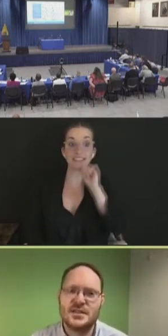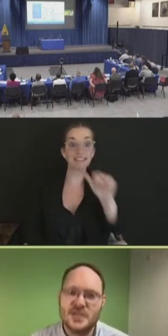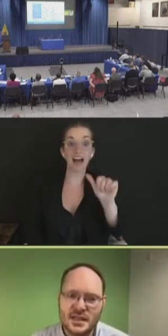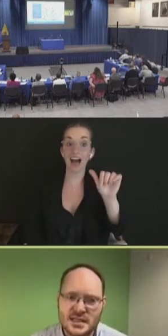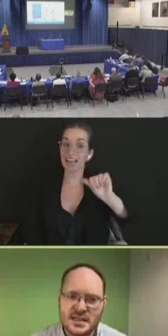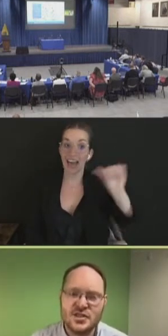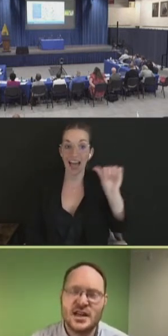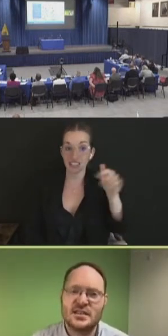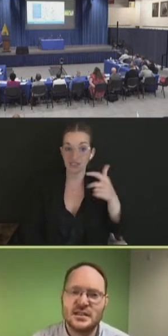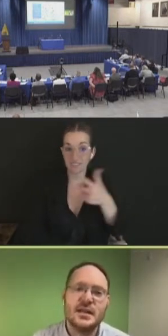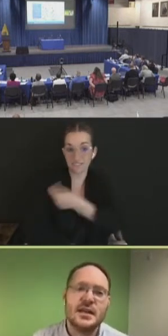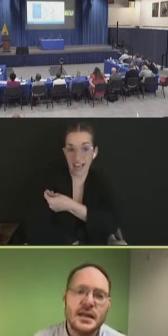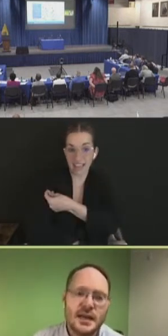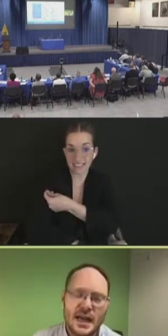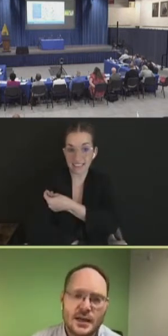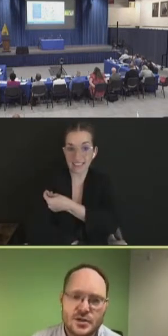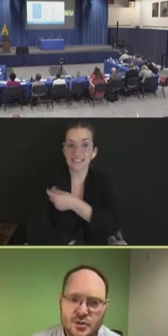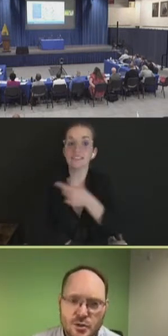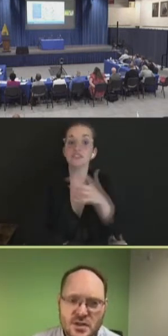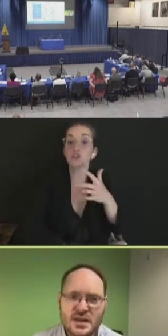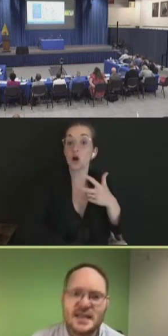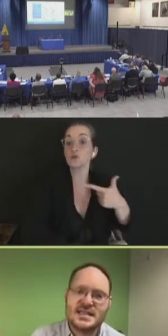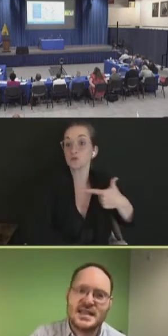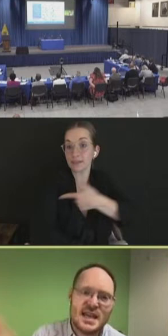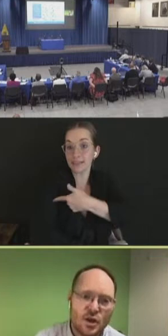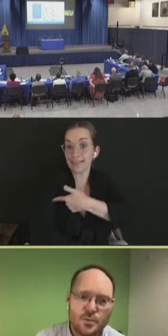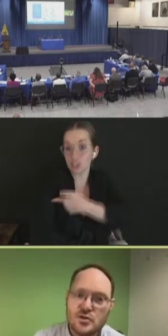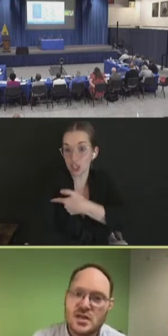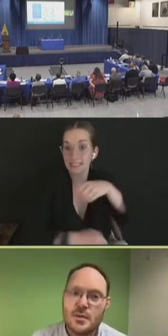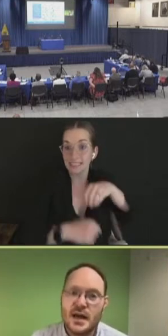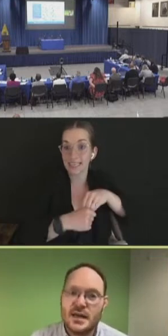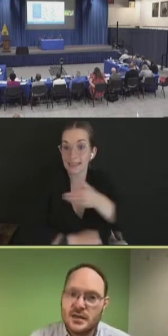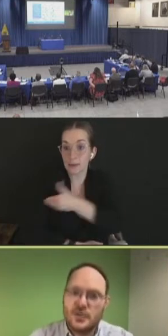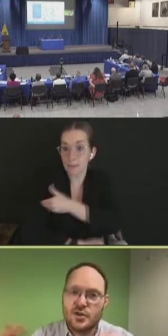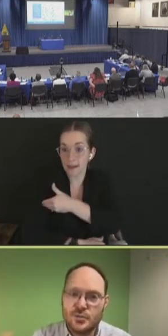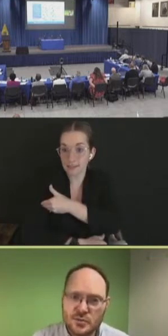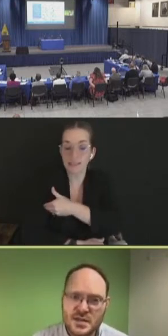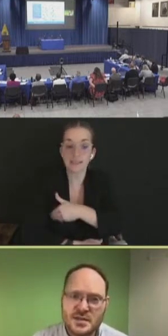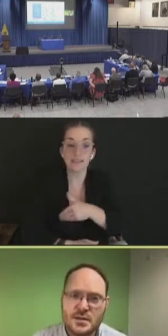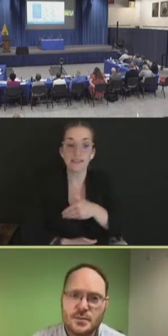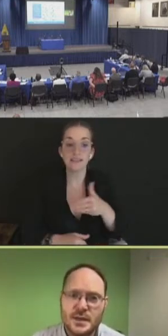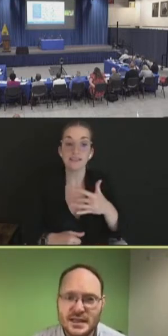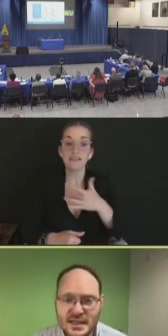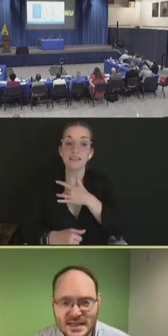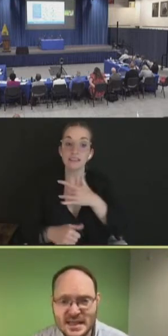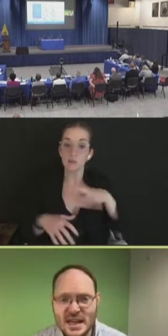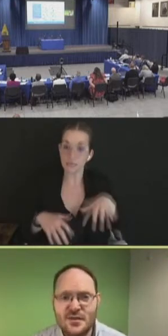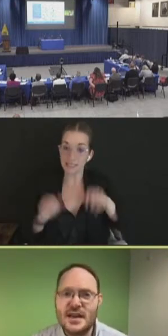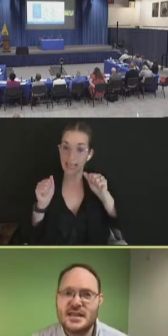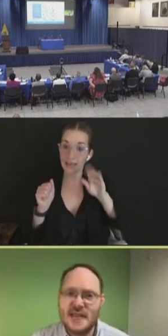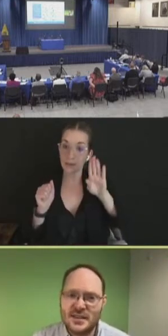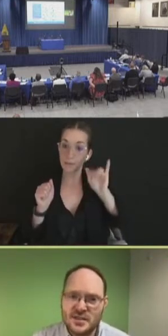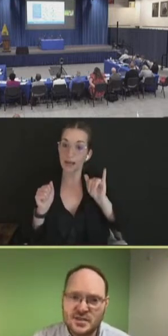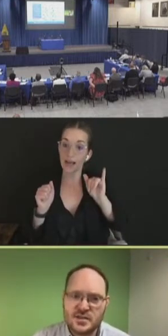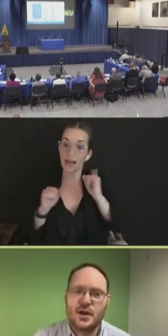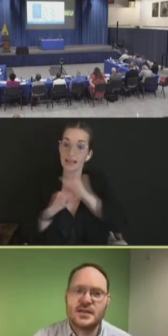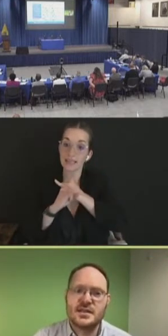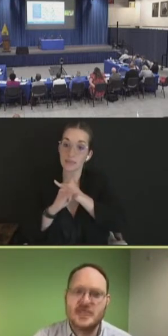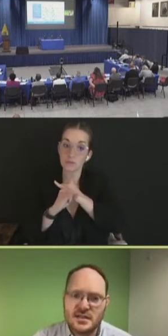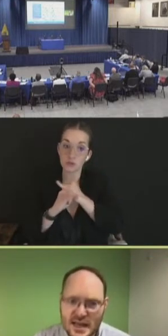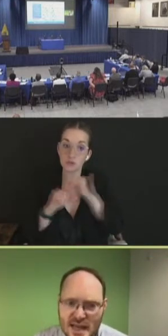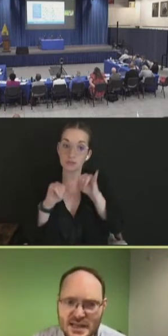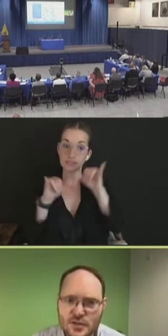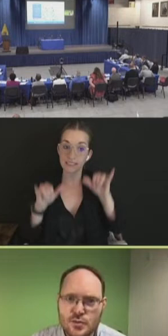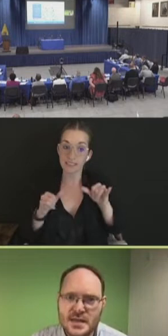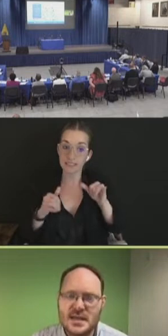protein antigen that's injected intramuscularly. It's taken up usually by your immune system in the innate phase. The antigens are